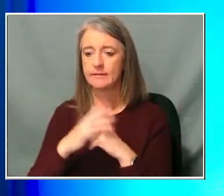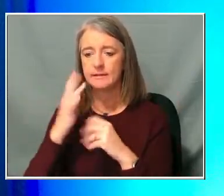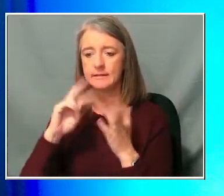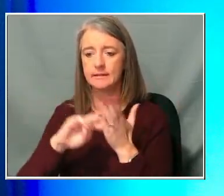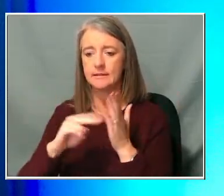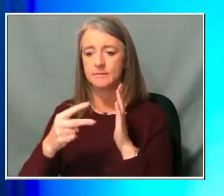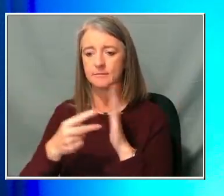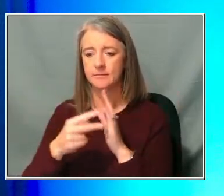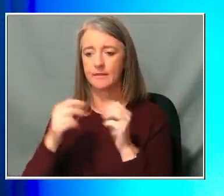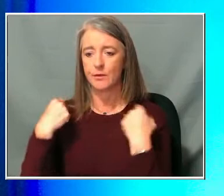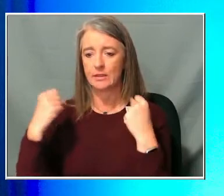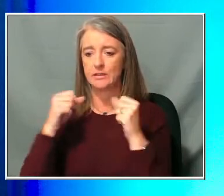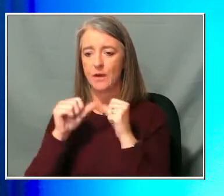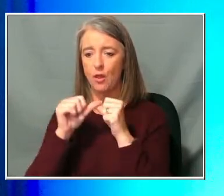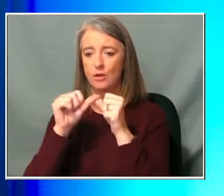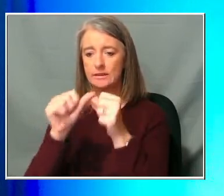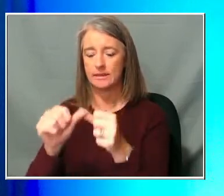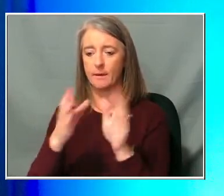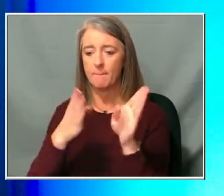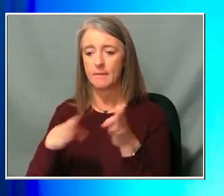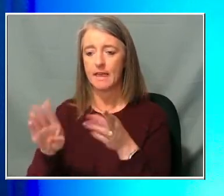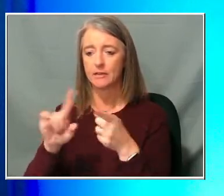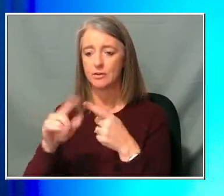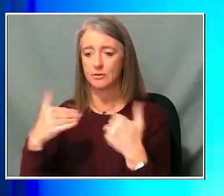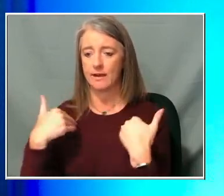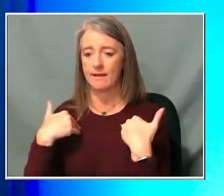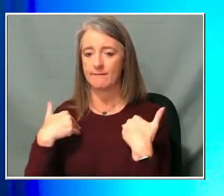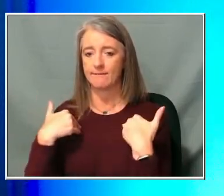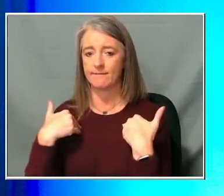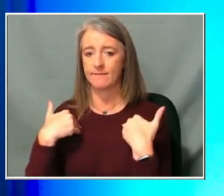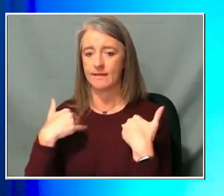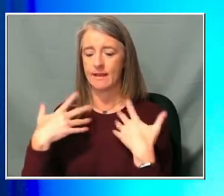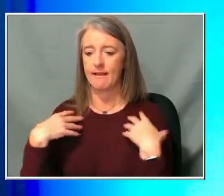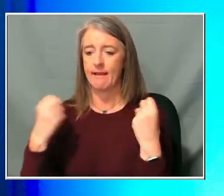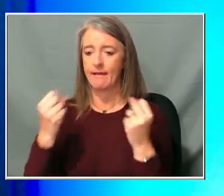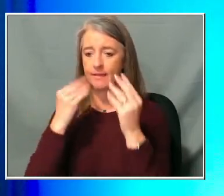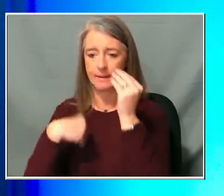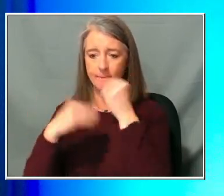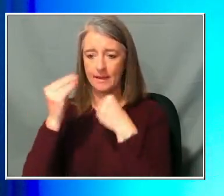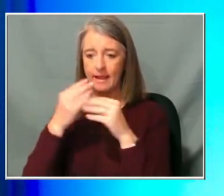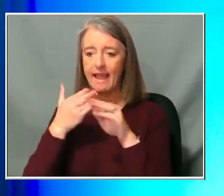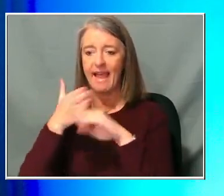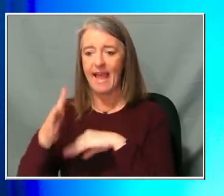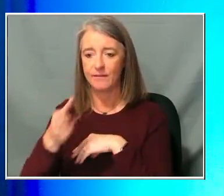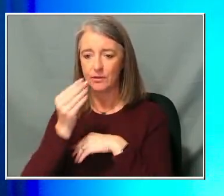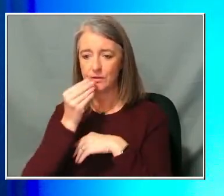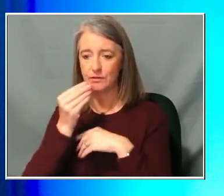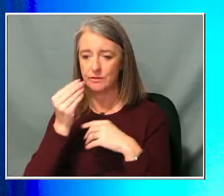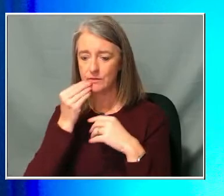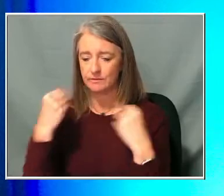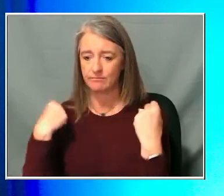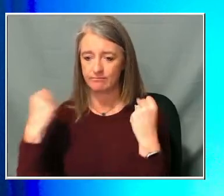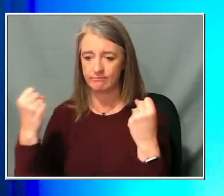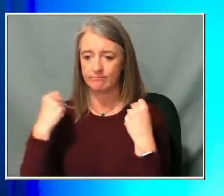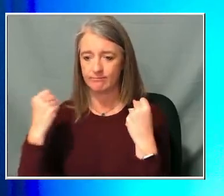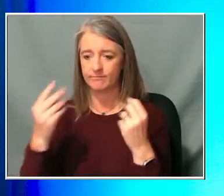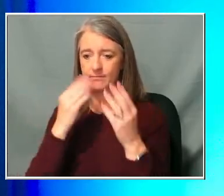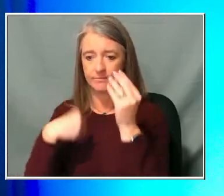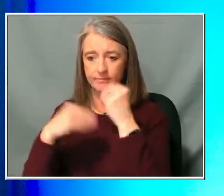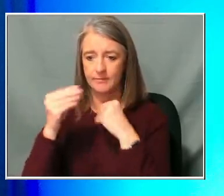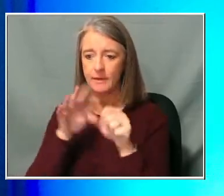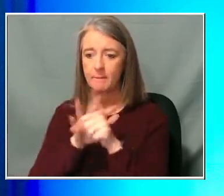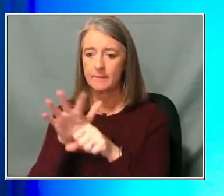long time. And plan to have a healthy meal after your exercise, you know, meal that have plenty